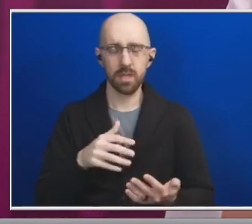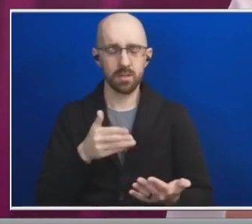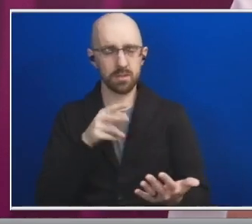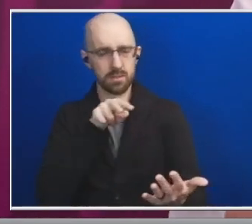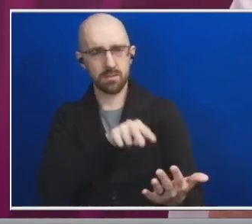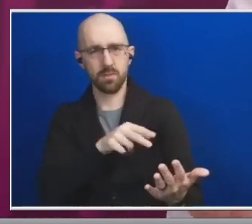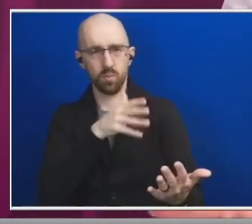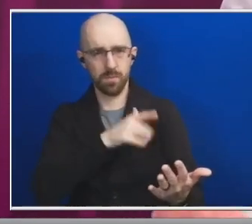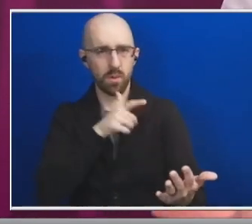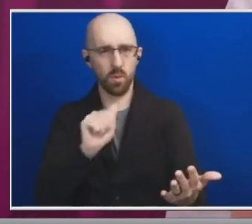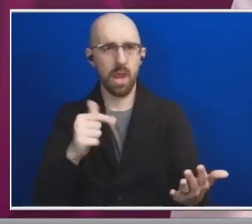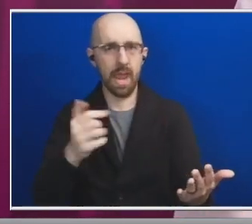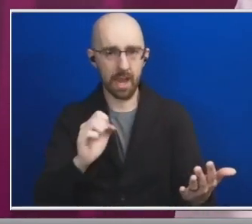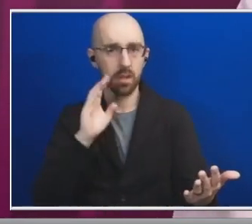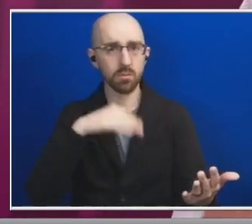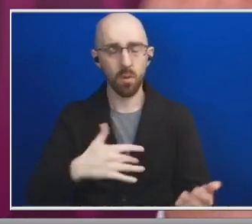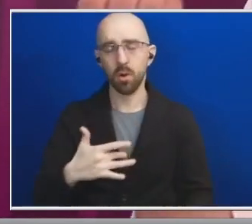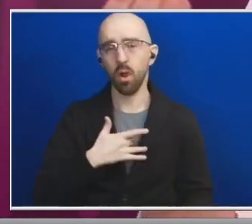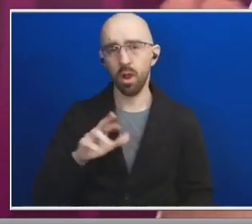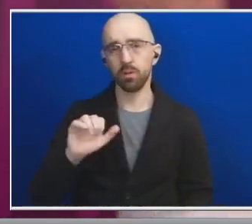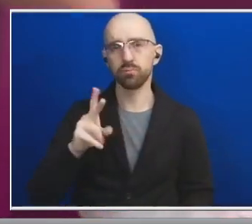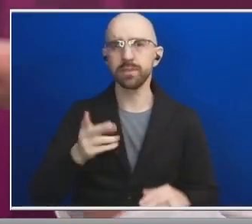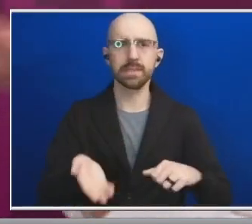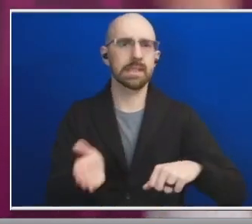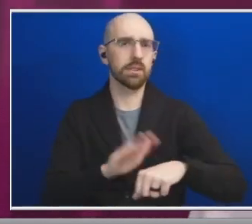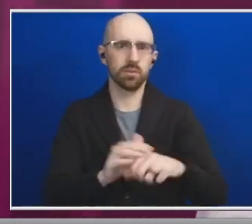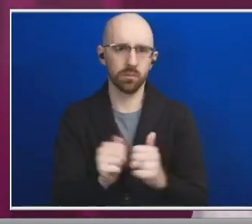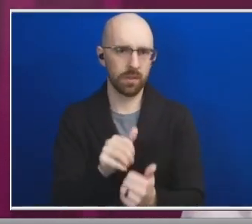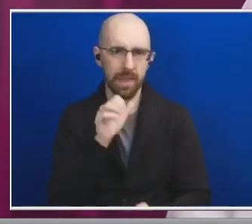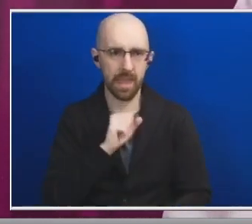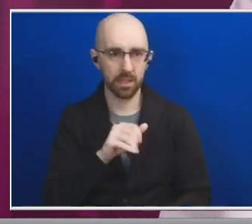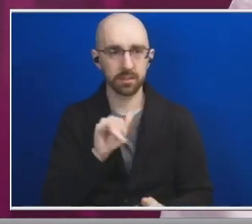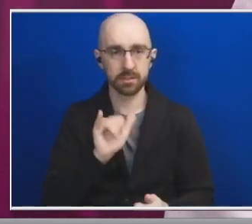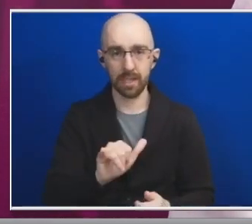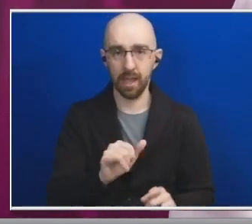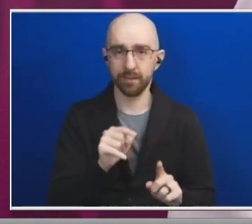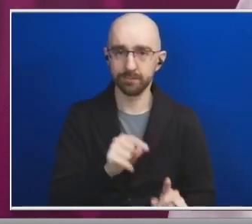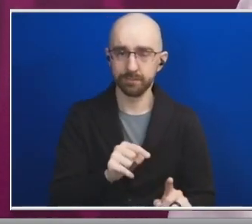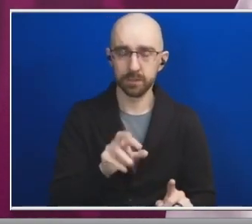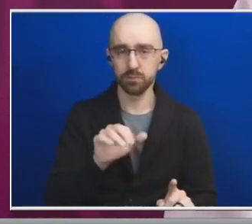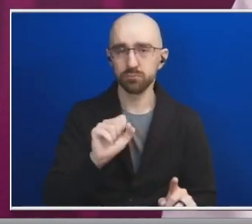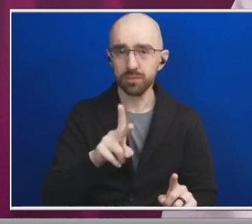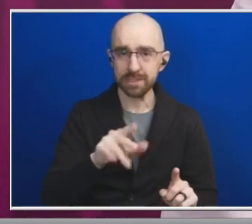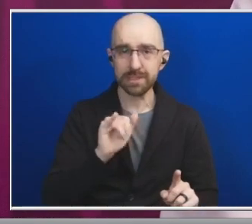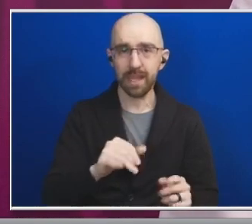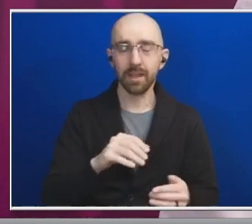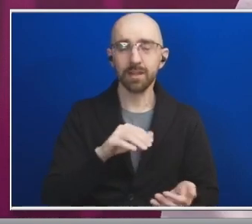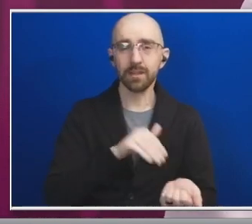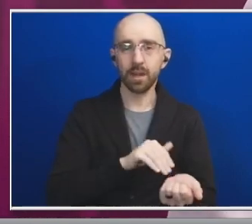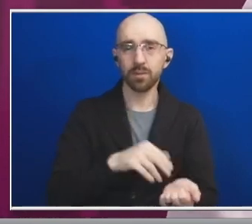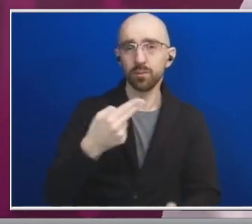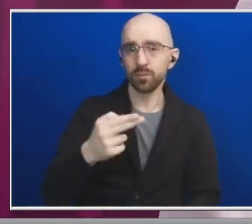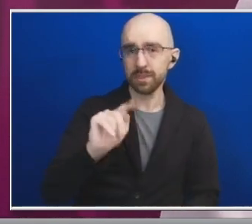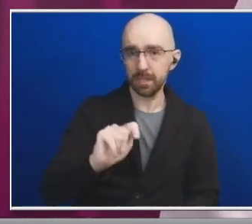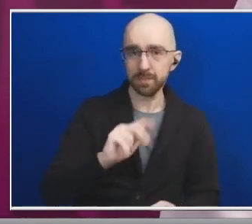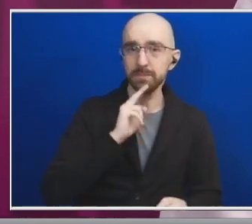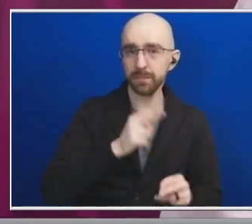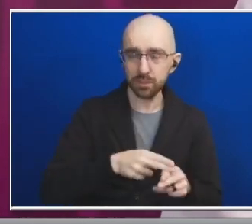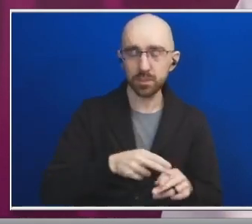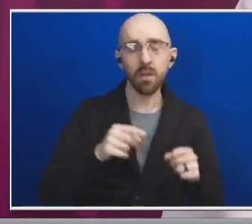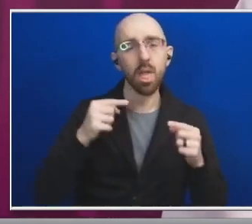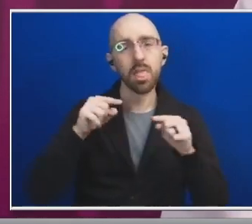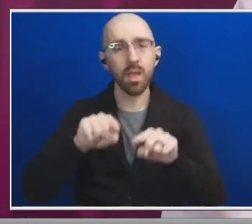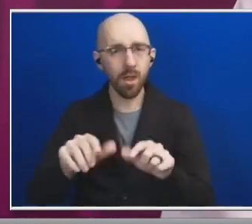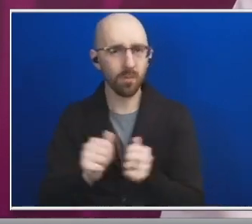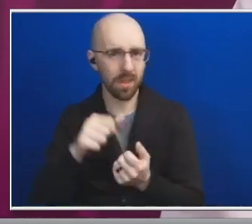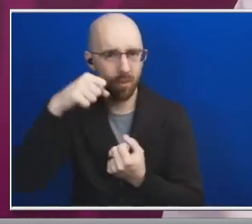that cardiac risks increase with age. Now, is that a factor of the risk factors that Dr. Thompson mentioned, along with hormones? And